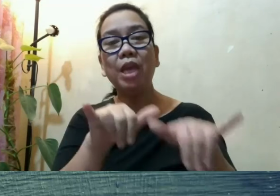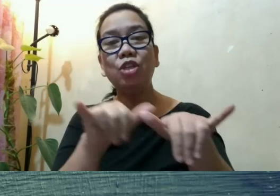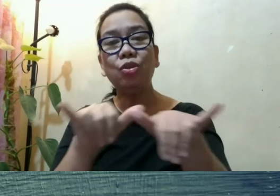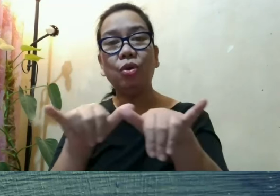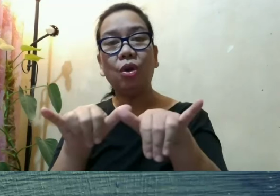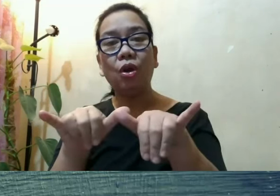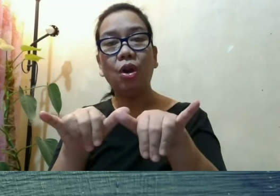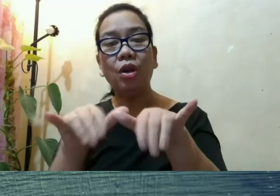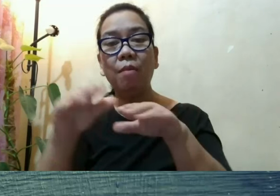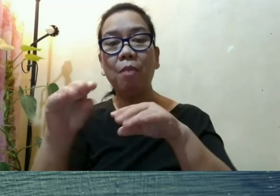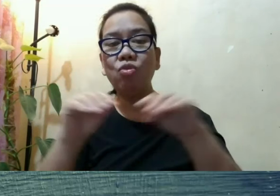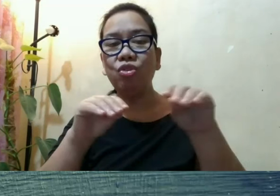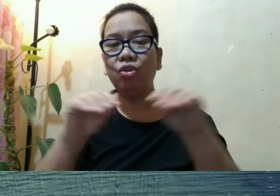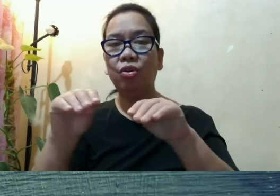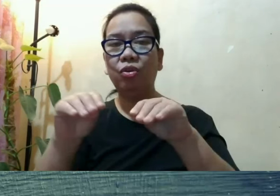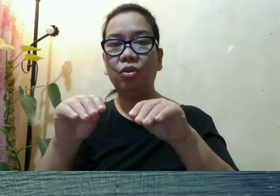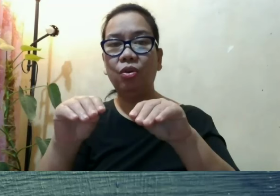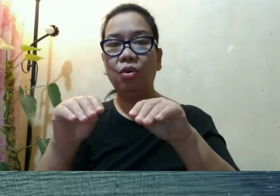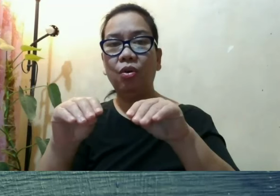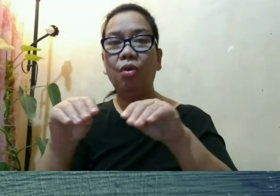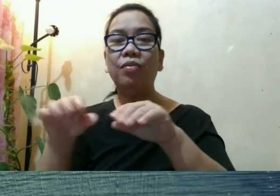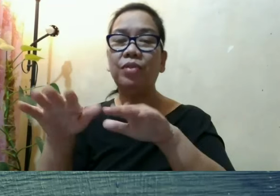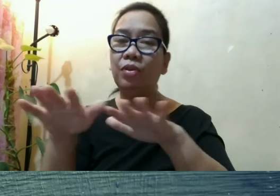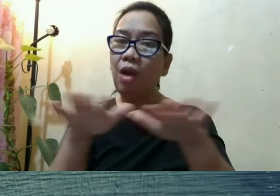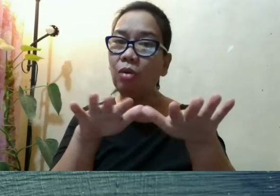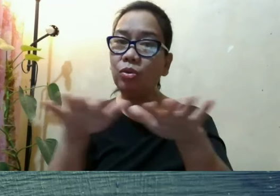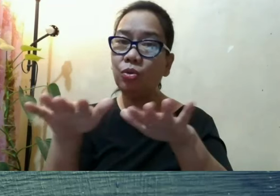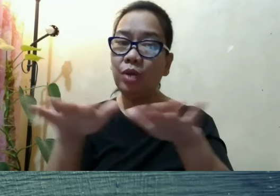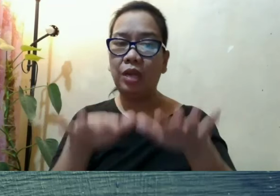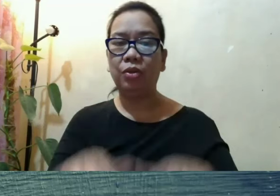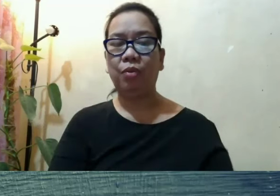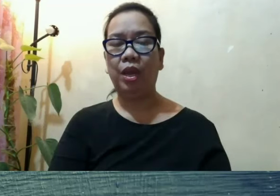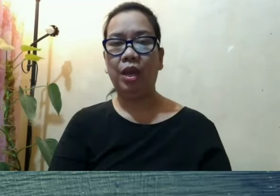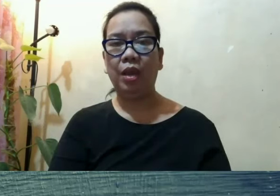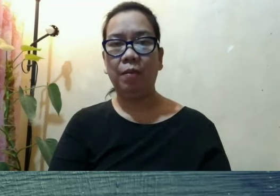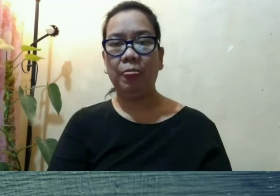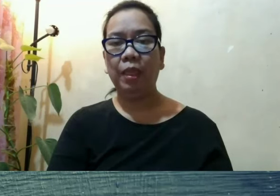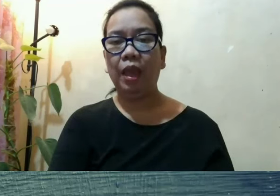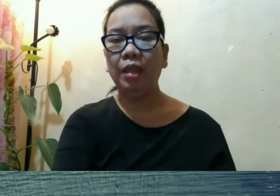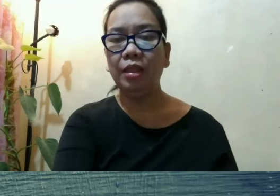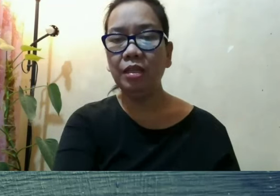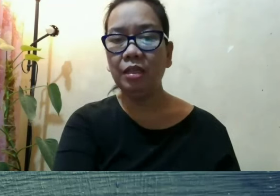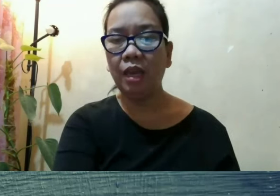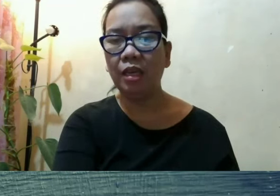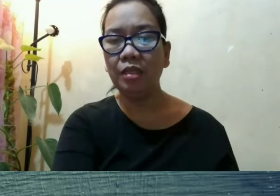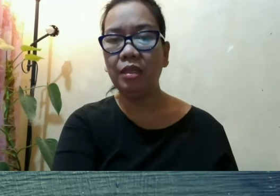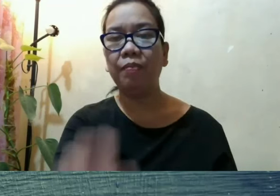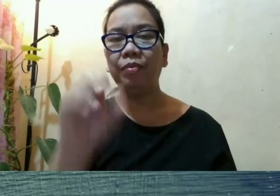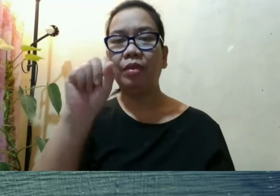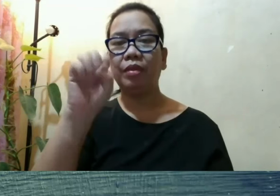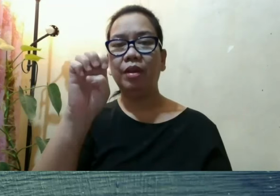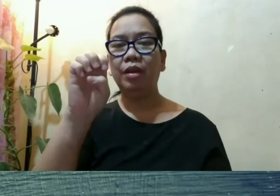to measure the motion of the ground during earthquake. And this